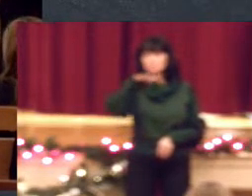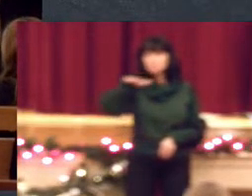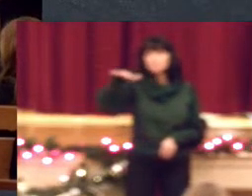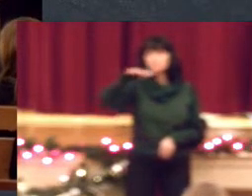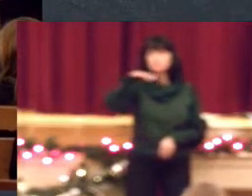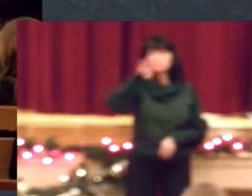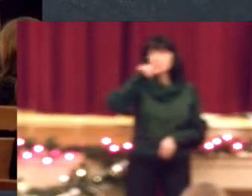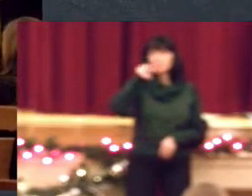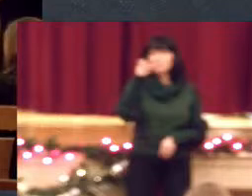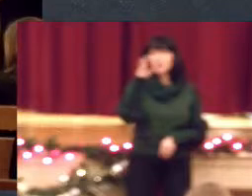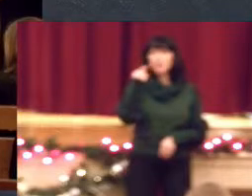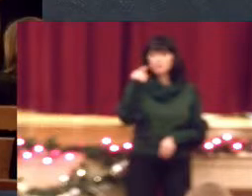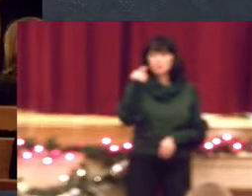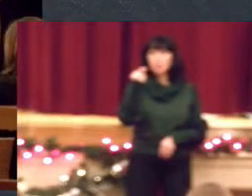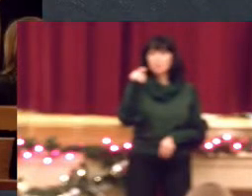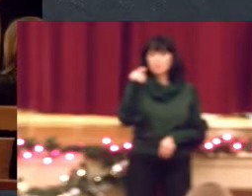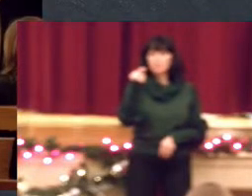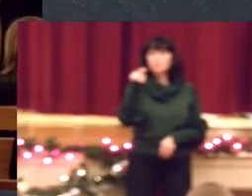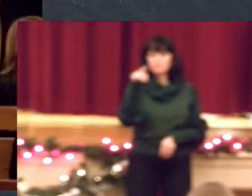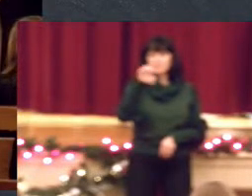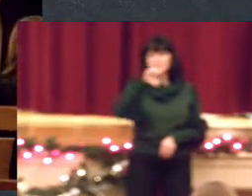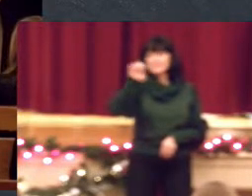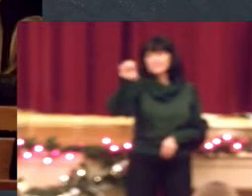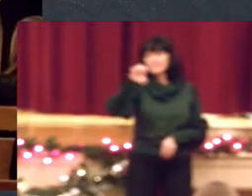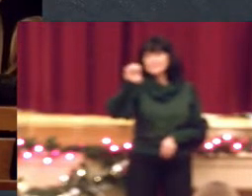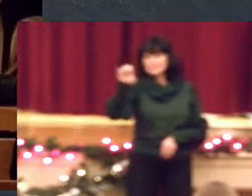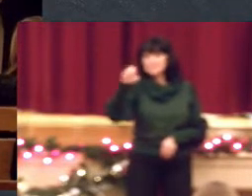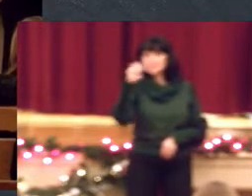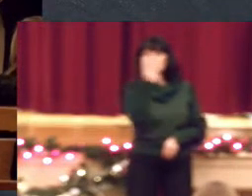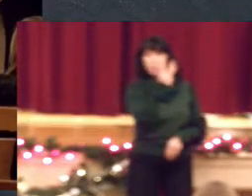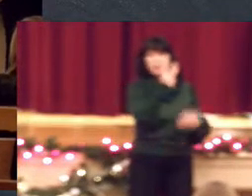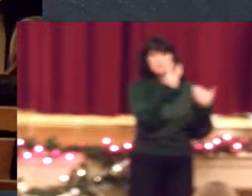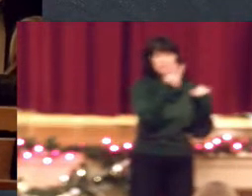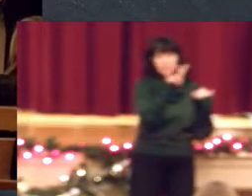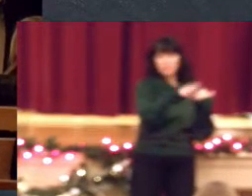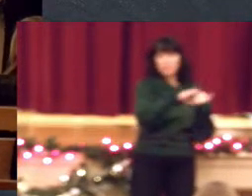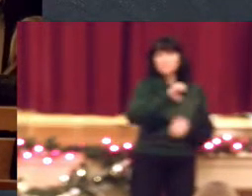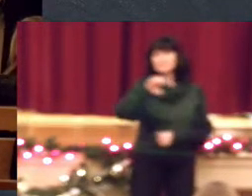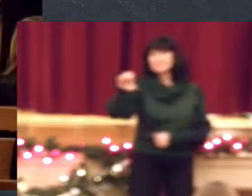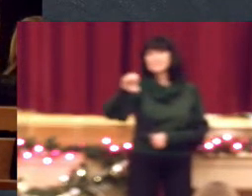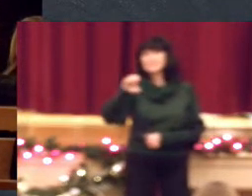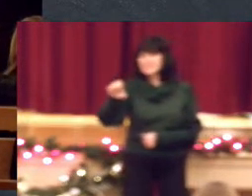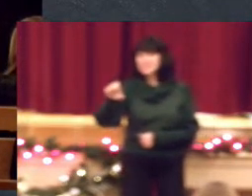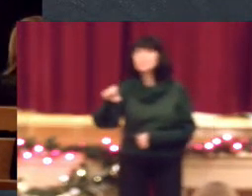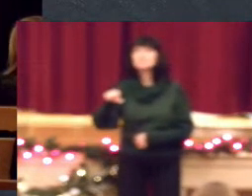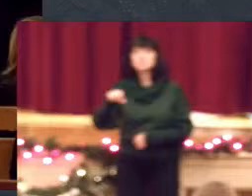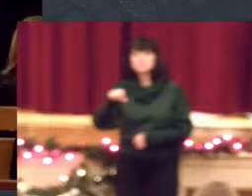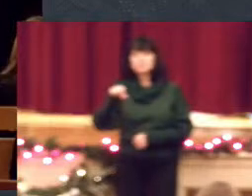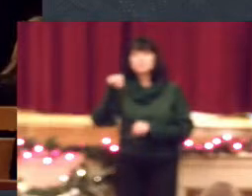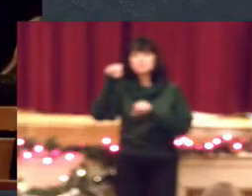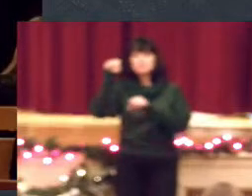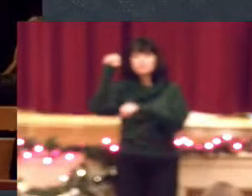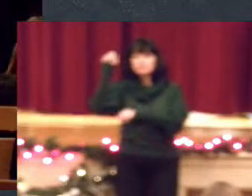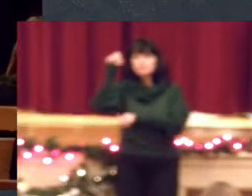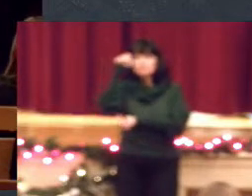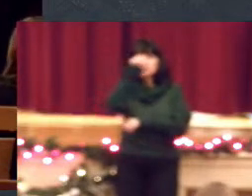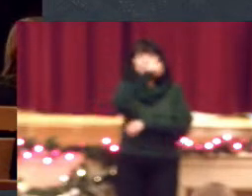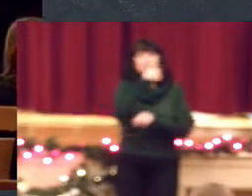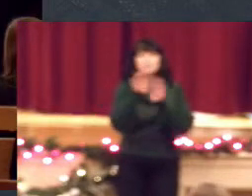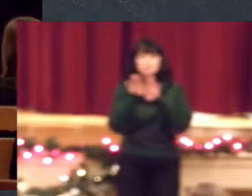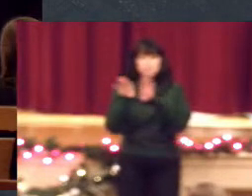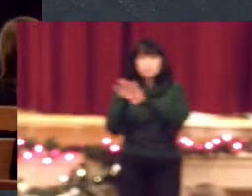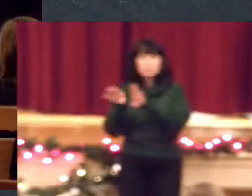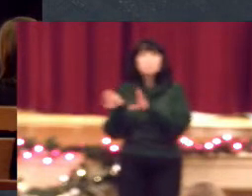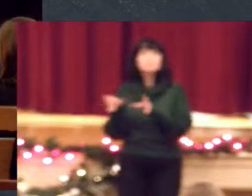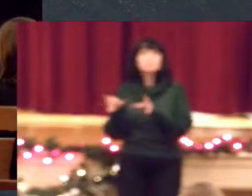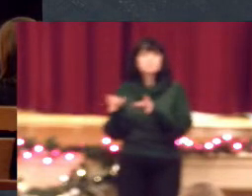east side, talking to parents and talking to students. We had some great conversations with some young students there on the east side,